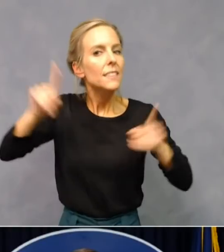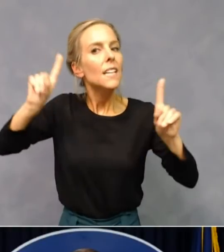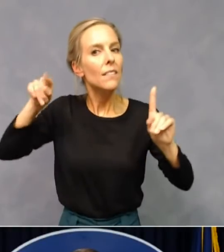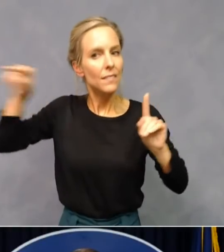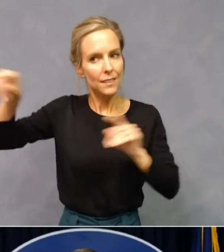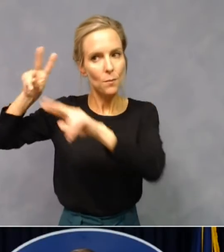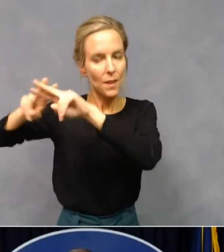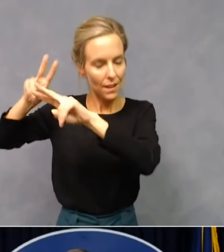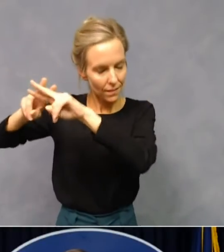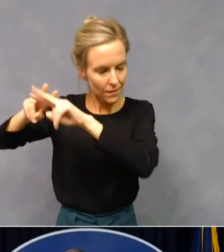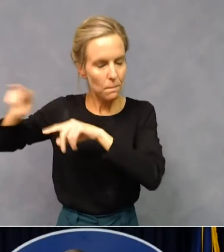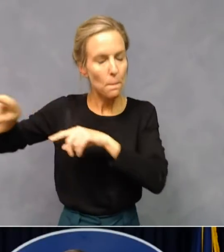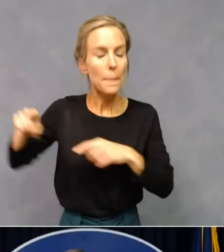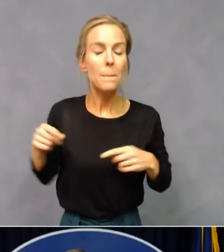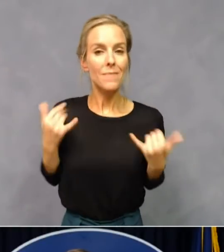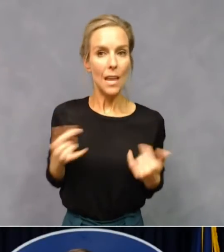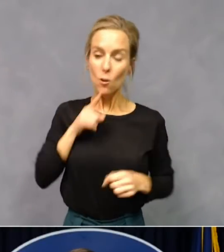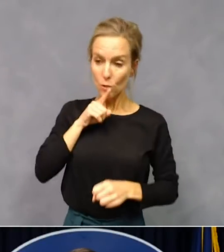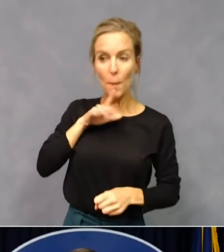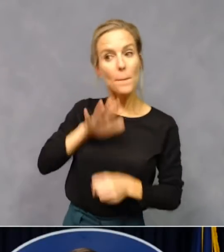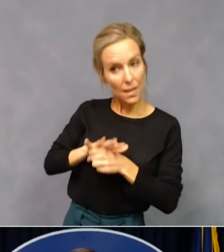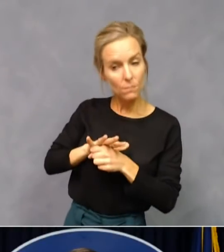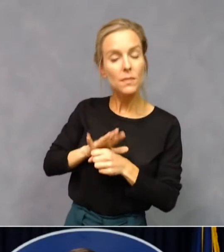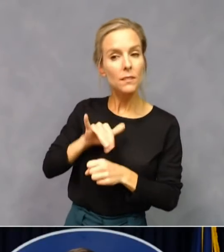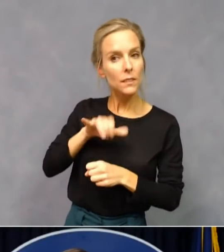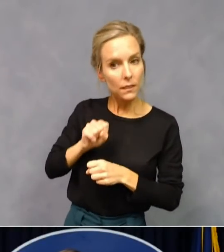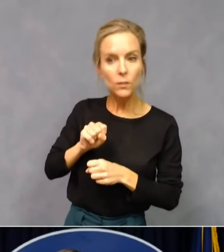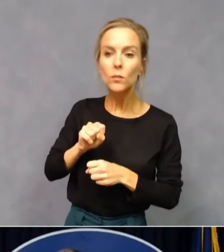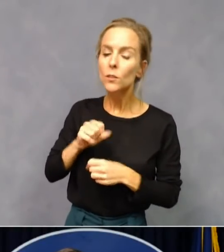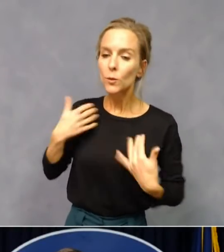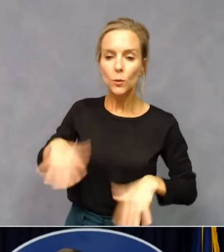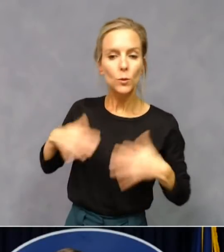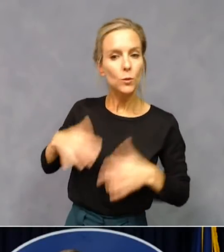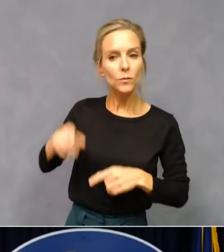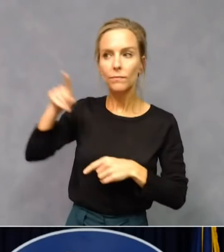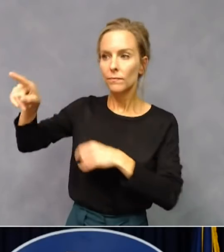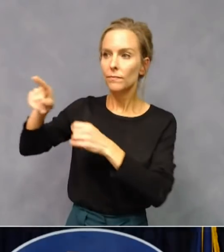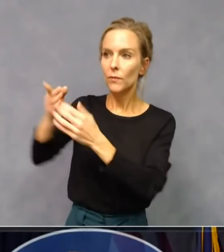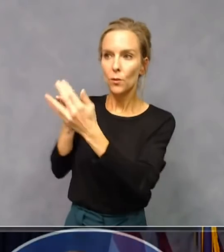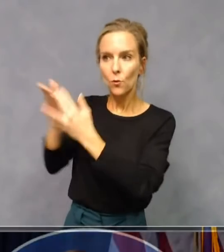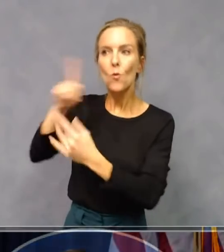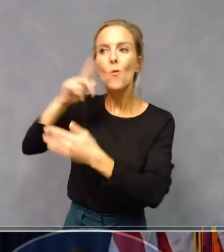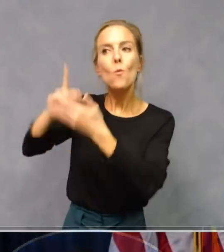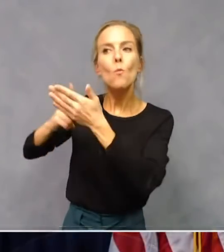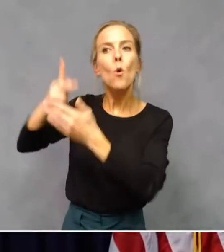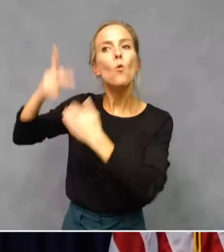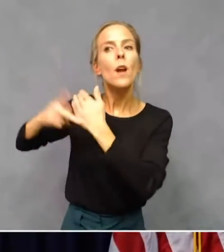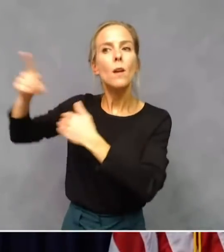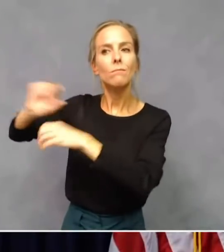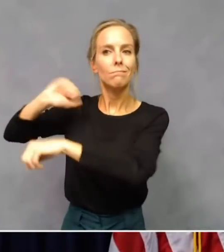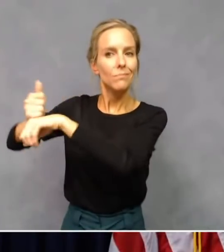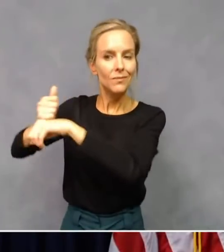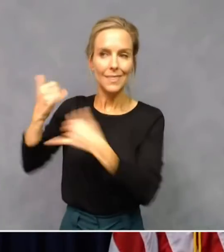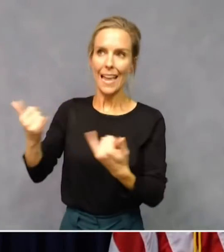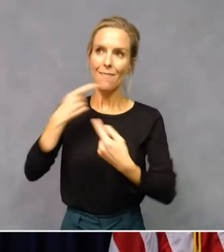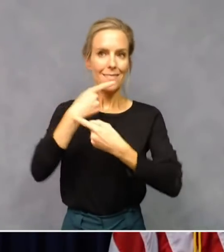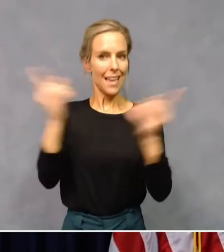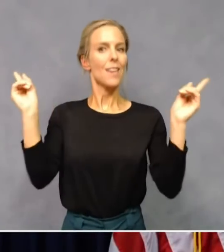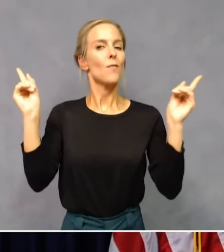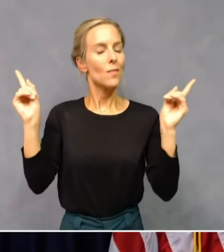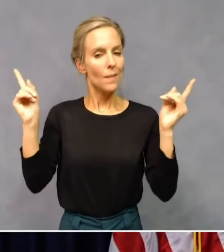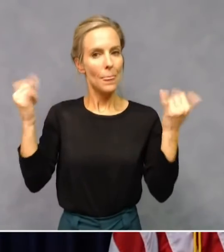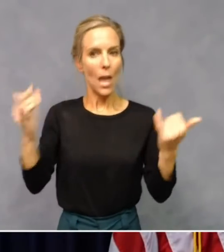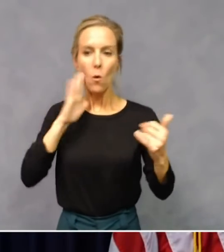to make the commitment to a spec building through a program. It's another when you have an announcement that it's going to come to fruition and